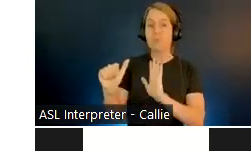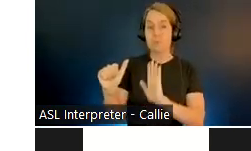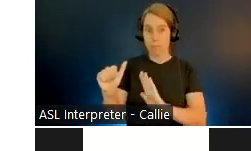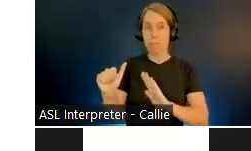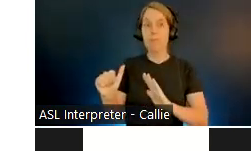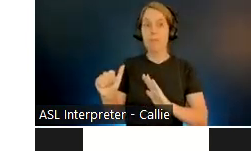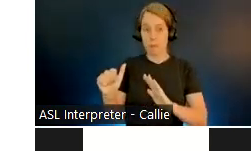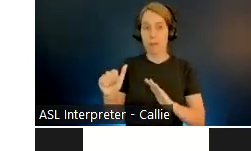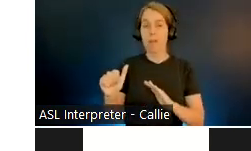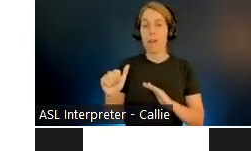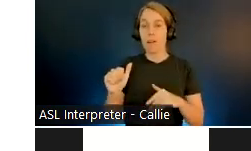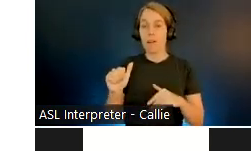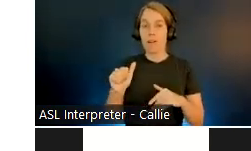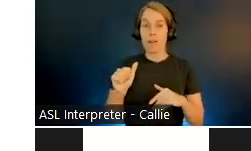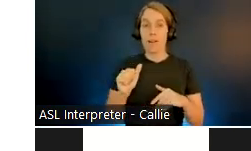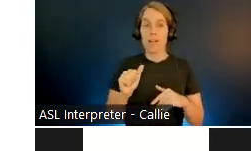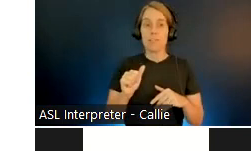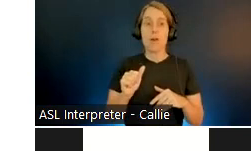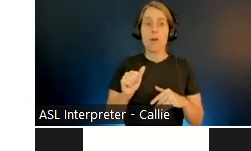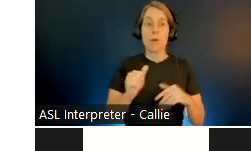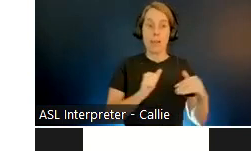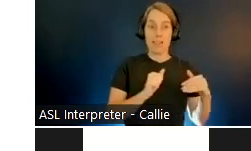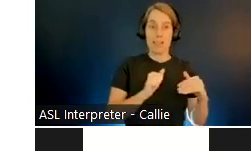14 or older than 24.